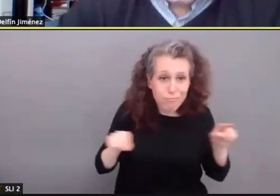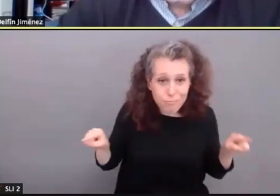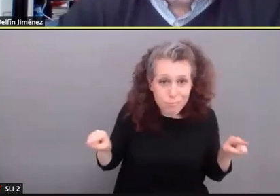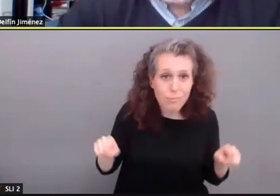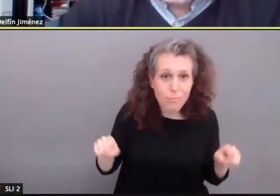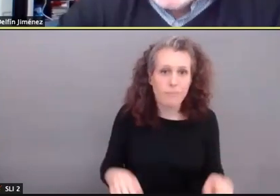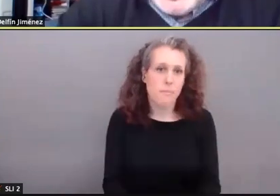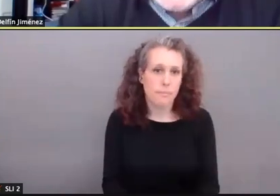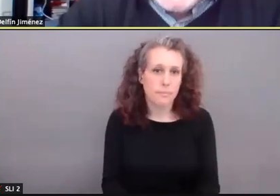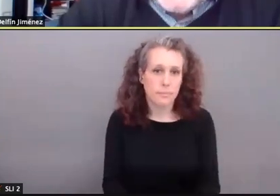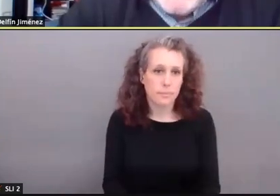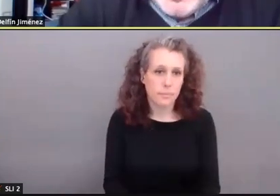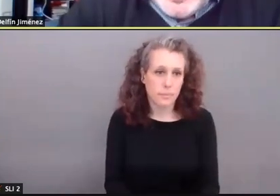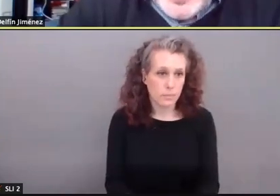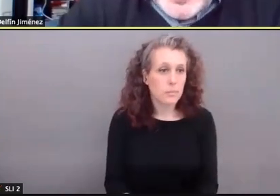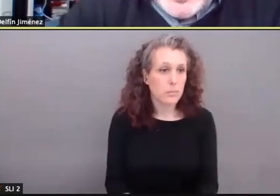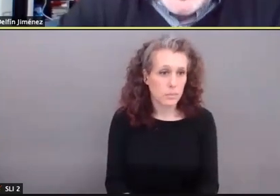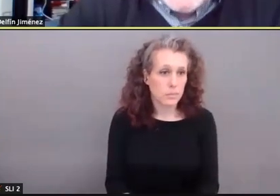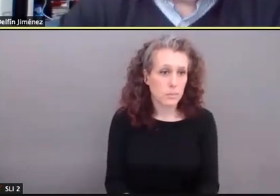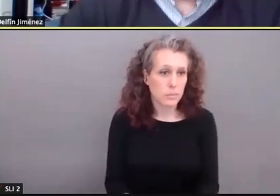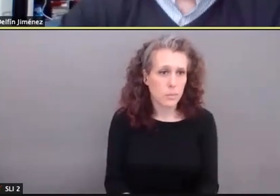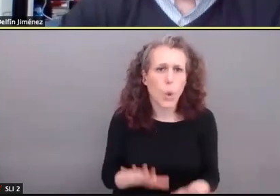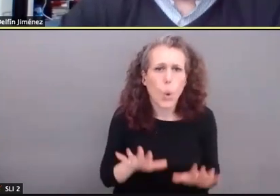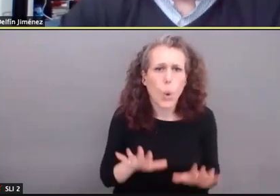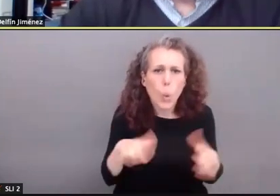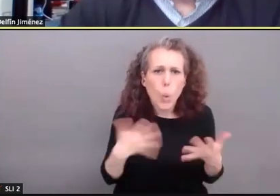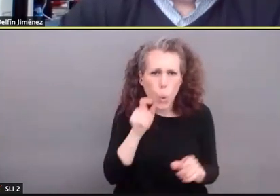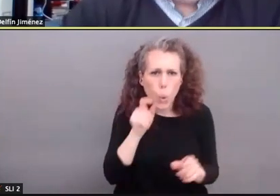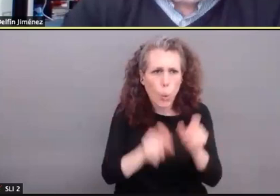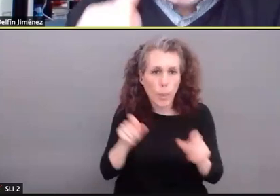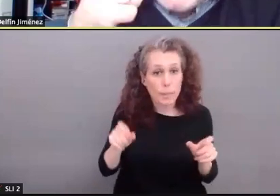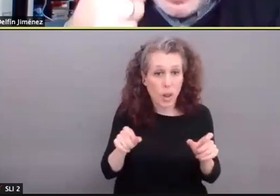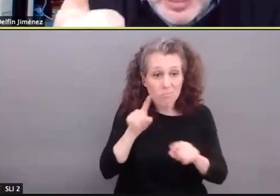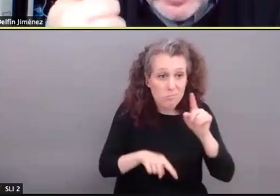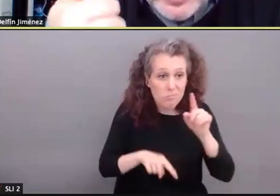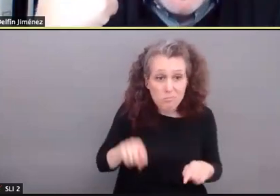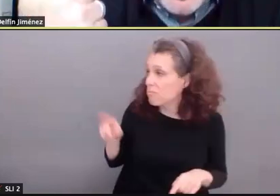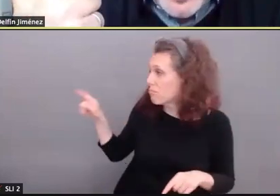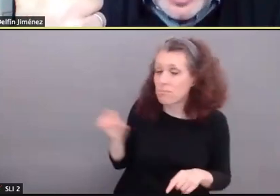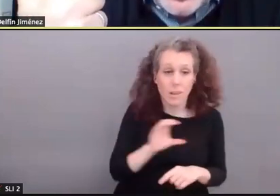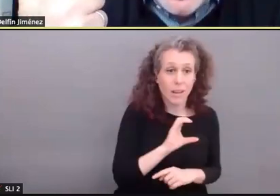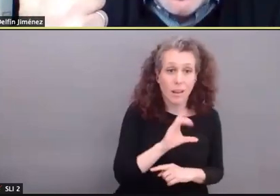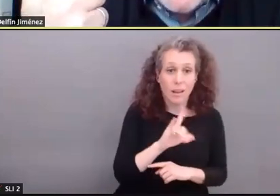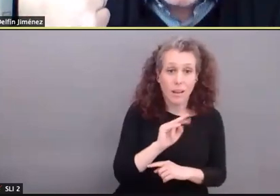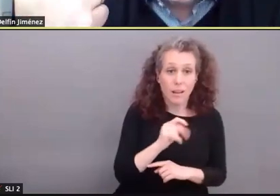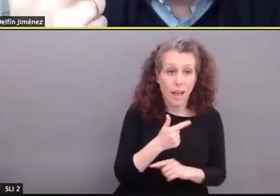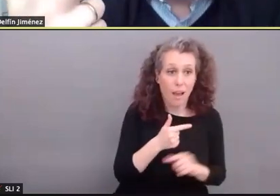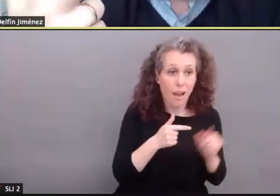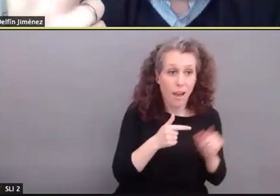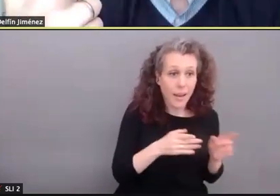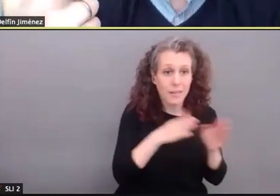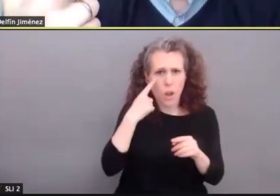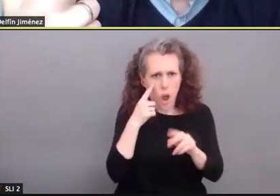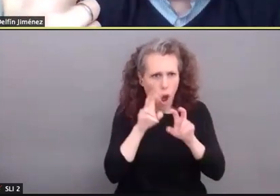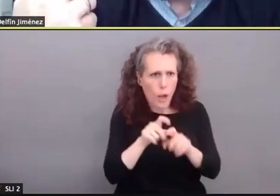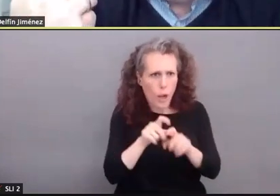that we have different players in the assessment. We have the client, the auditor, the